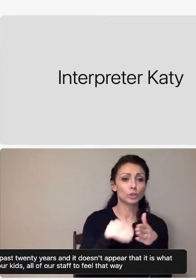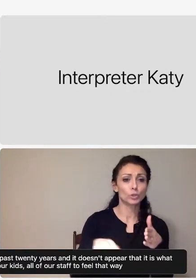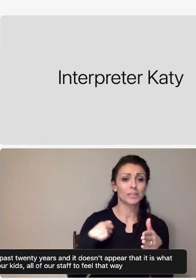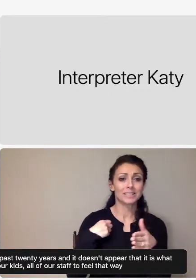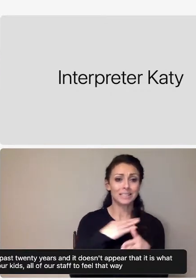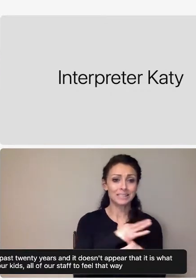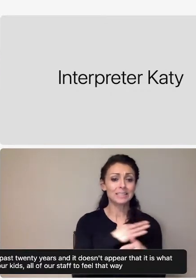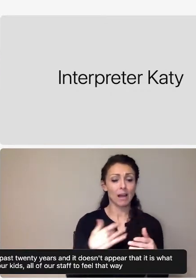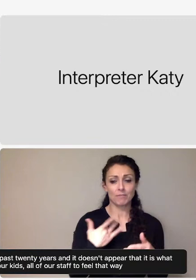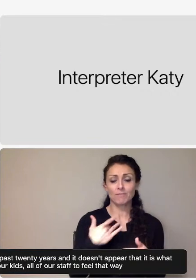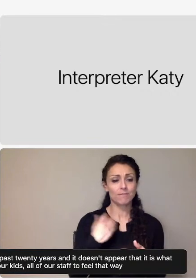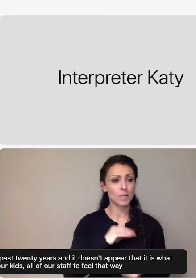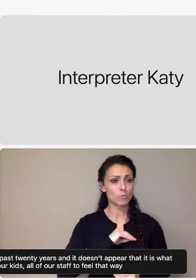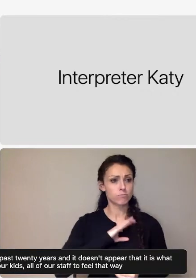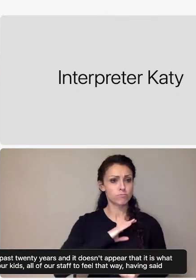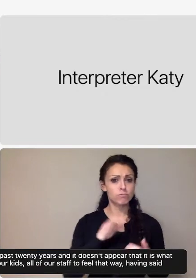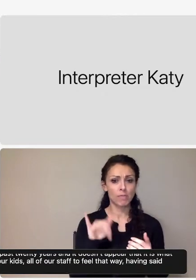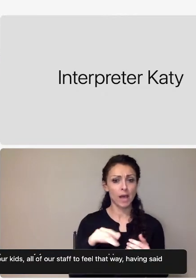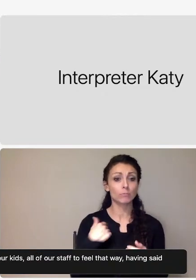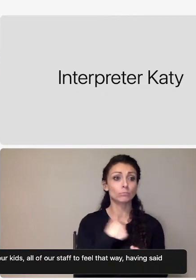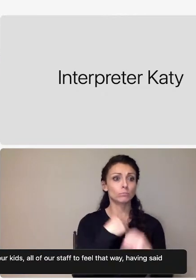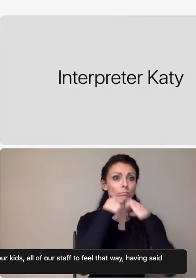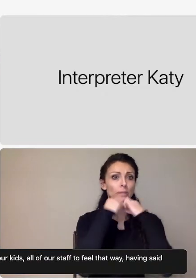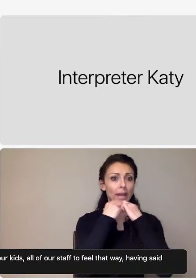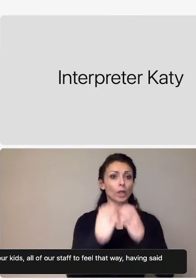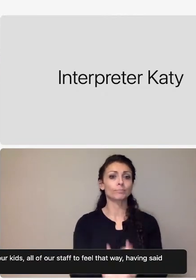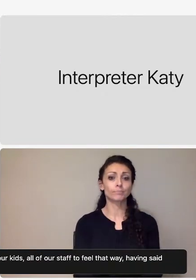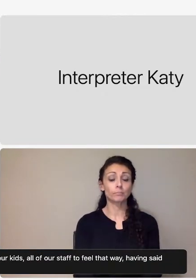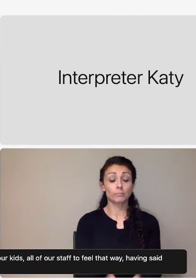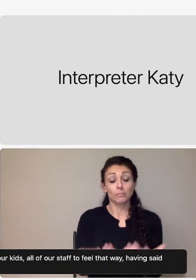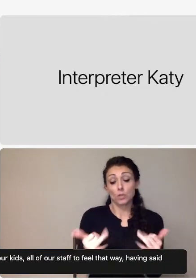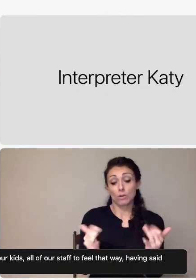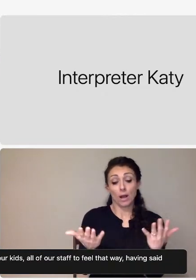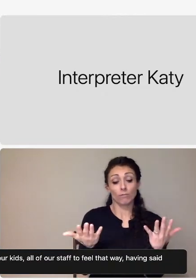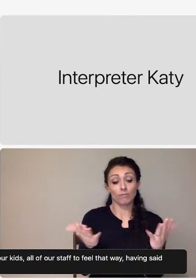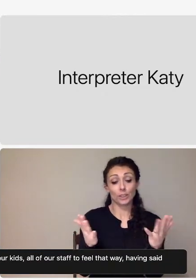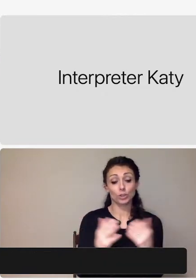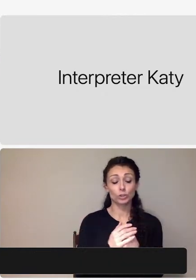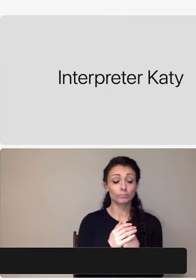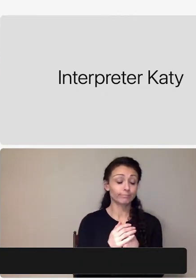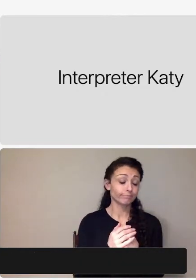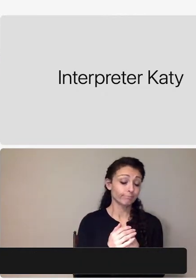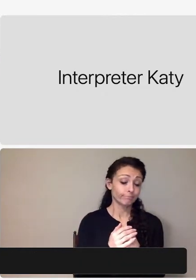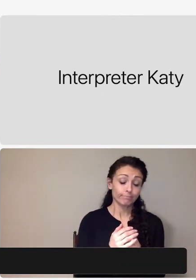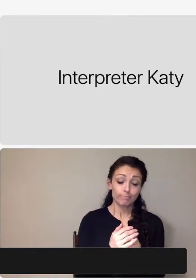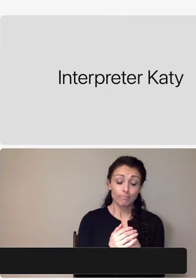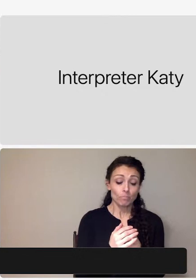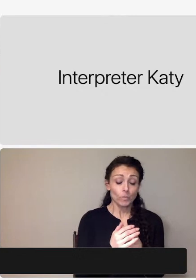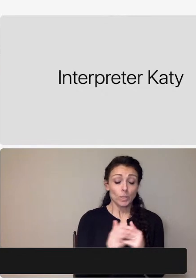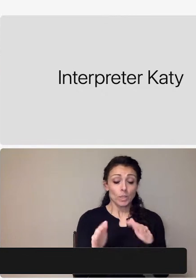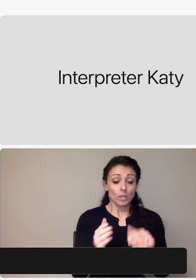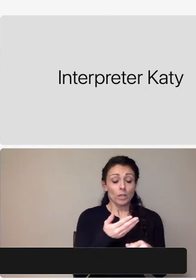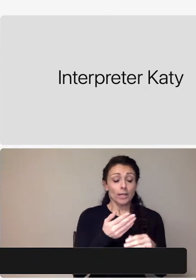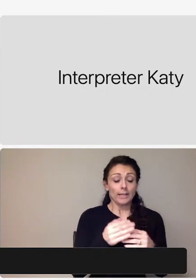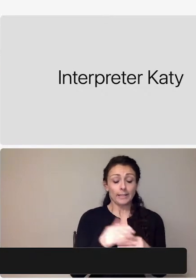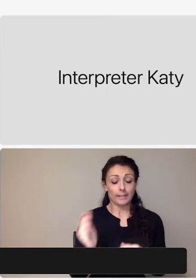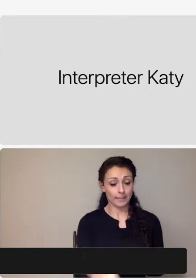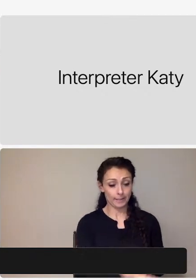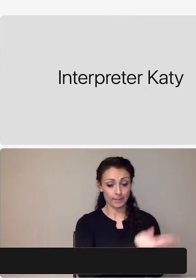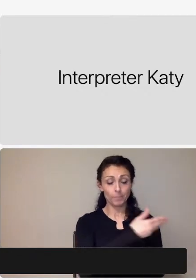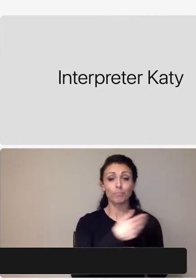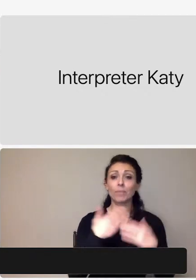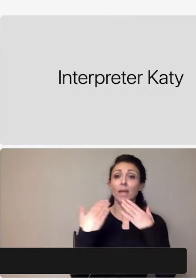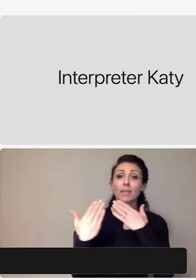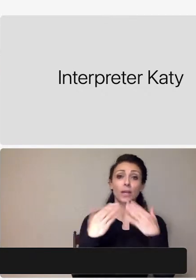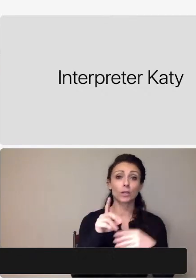having said that um i wish i thanked dan vs leadership this last year um during the